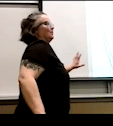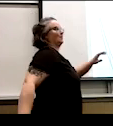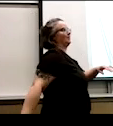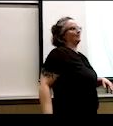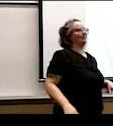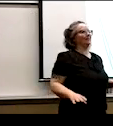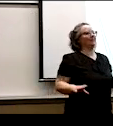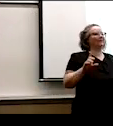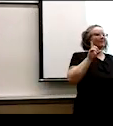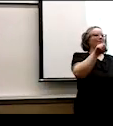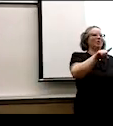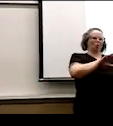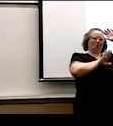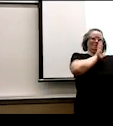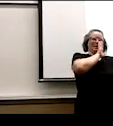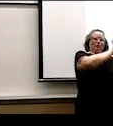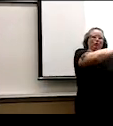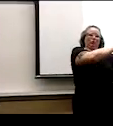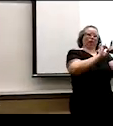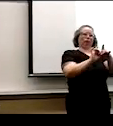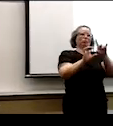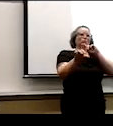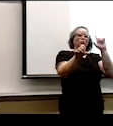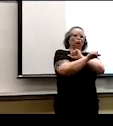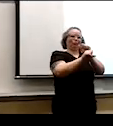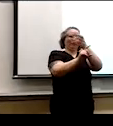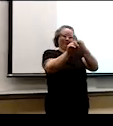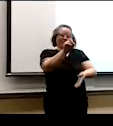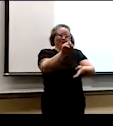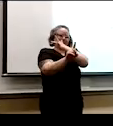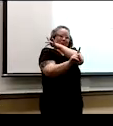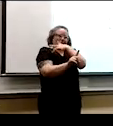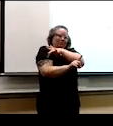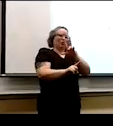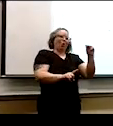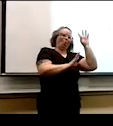years old. He's deaf. His first language was